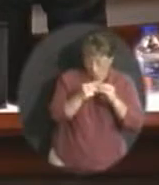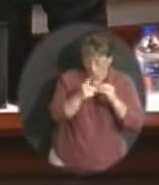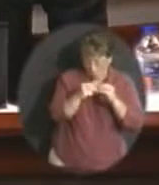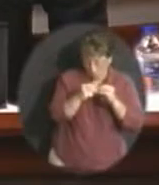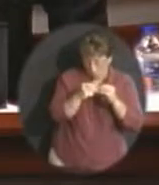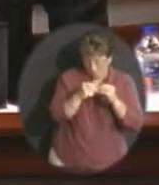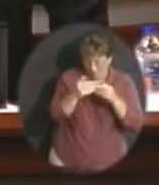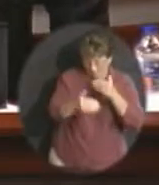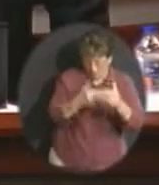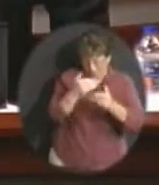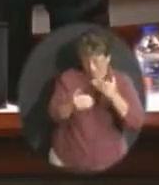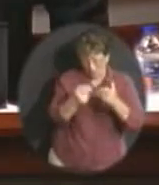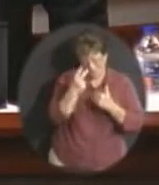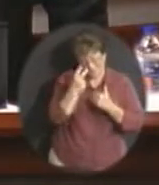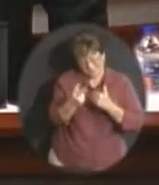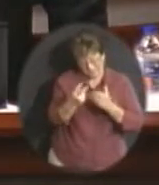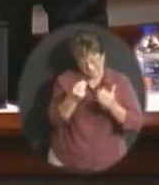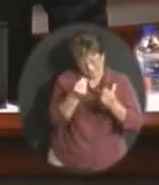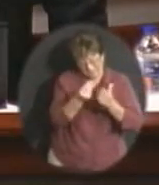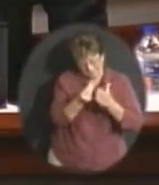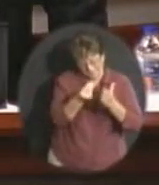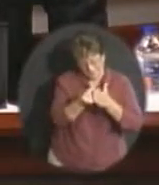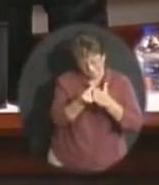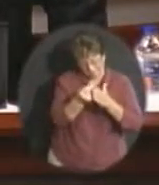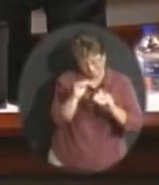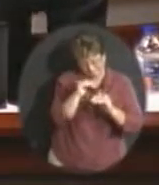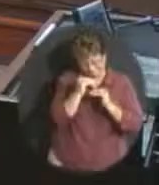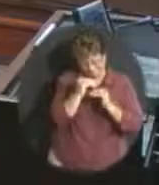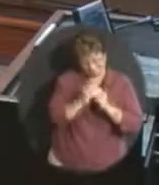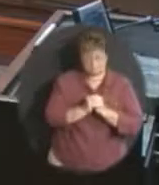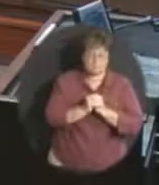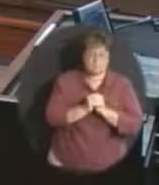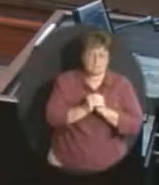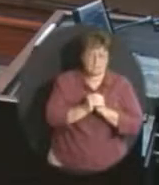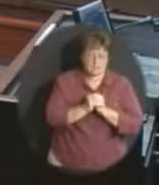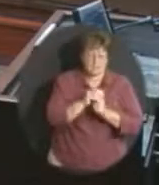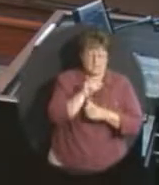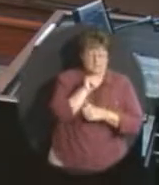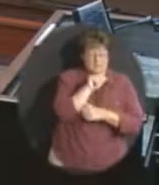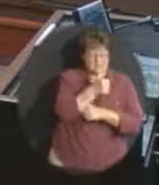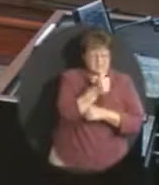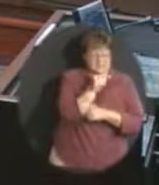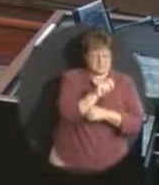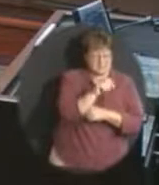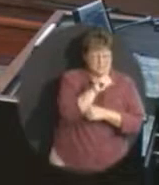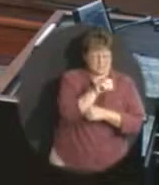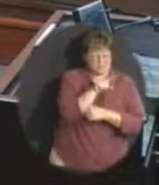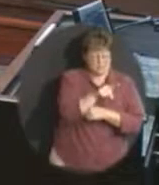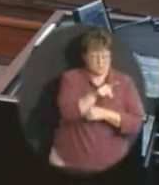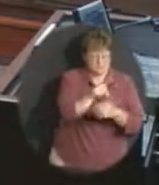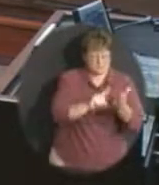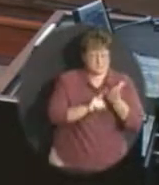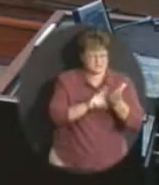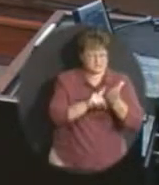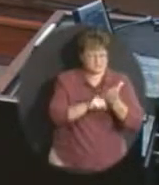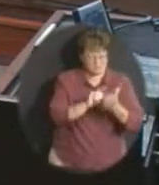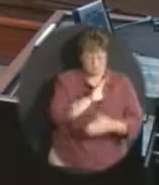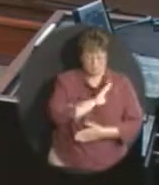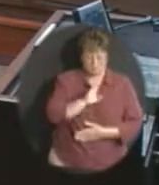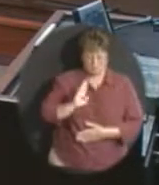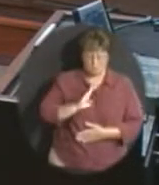process. Great. All right. 10.01 is topics for discussion. Do board members have anything